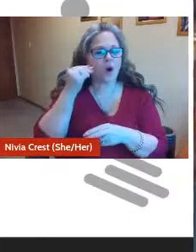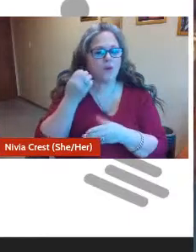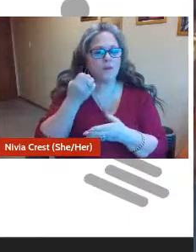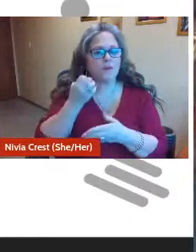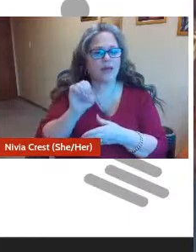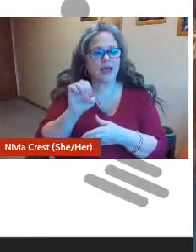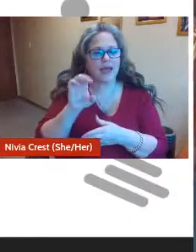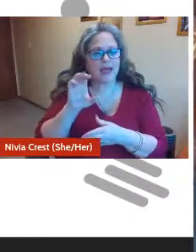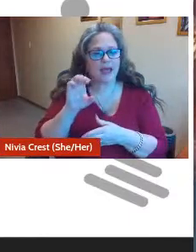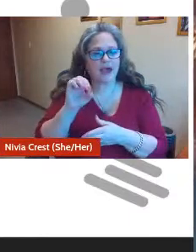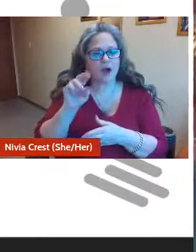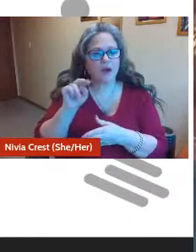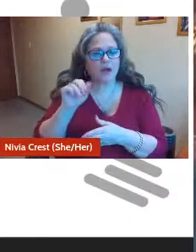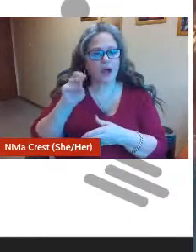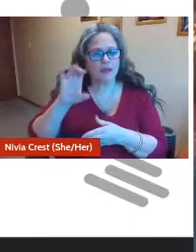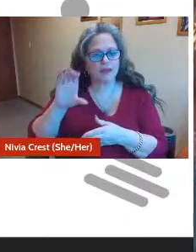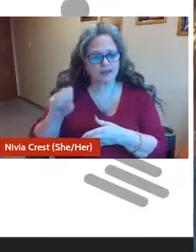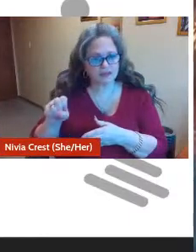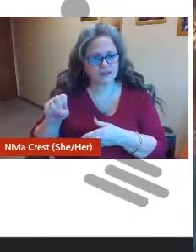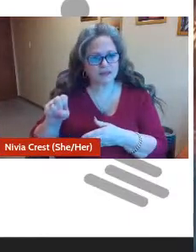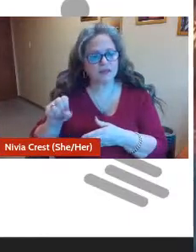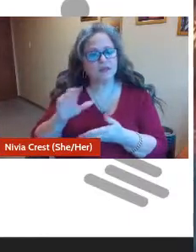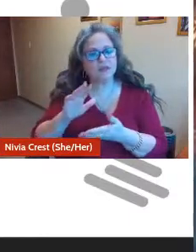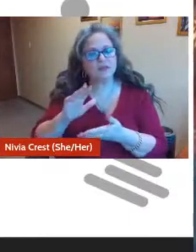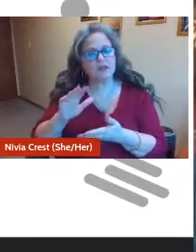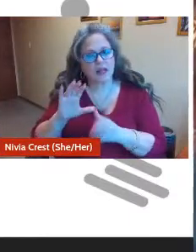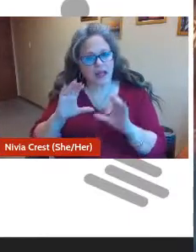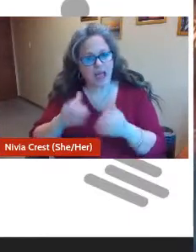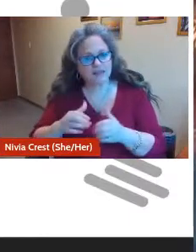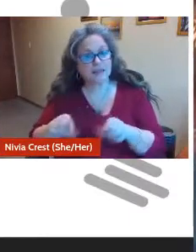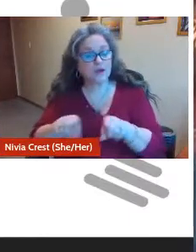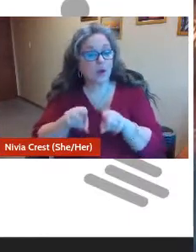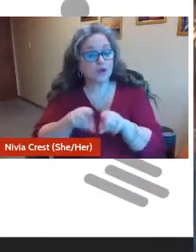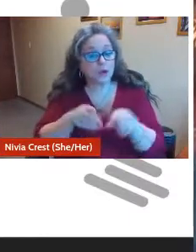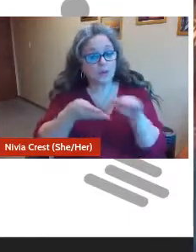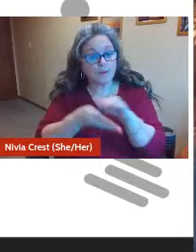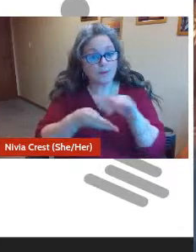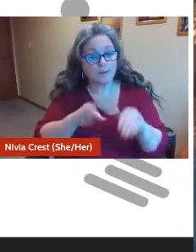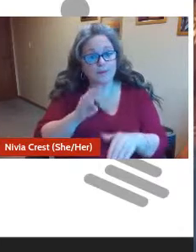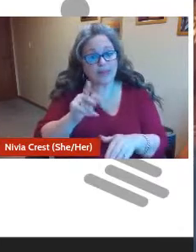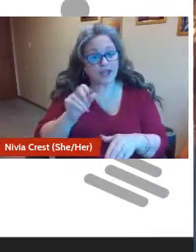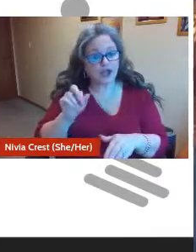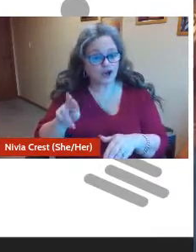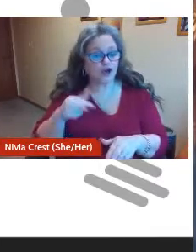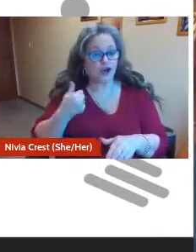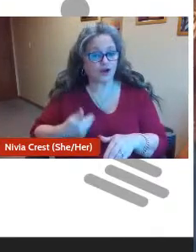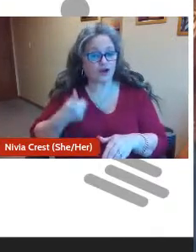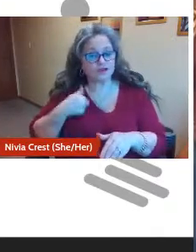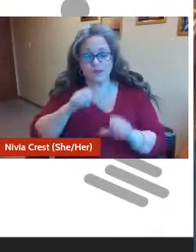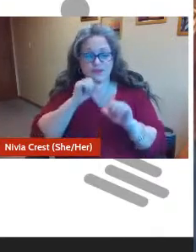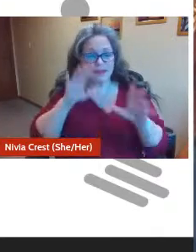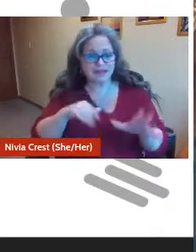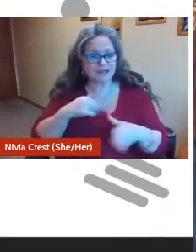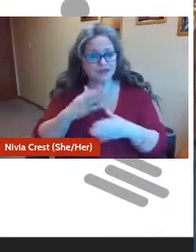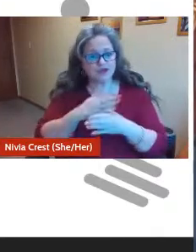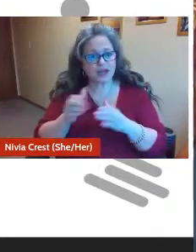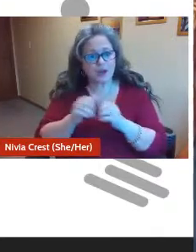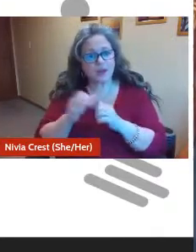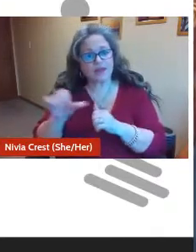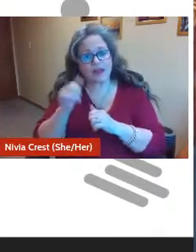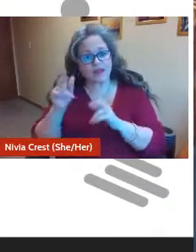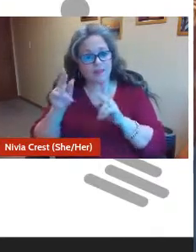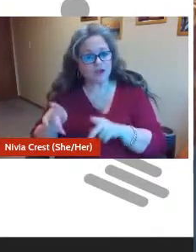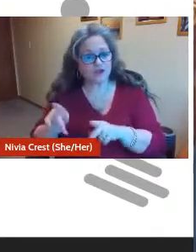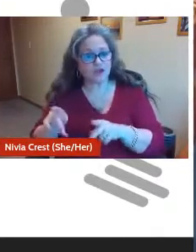And baking. So I'm also a baker. So it's a blessing to be able to share with someone else who maybe